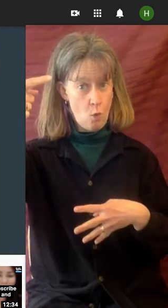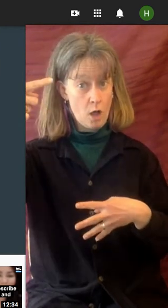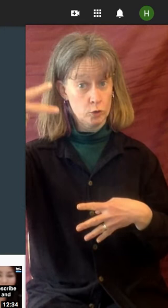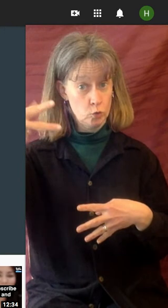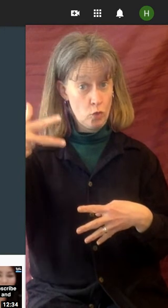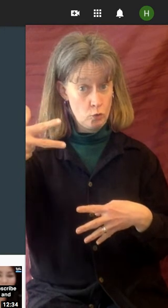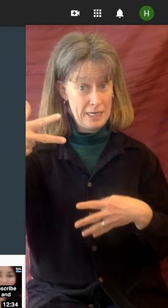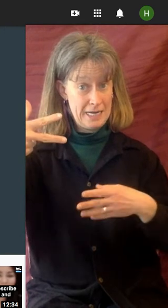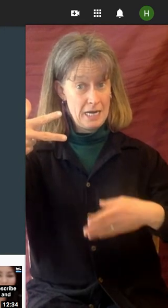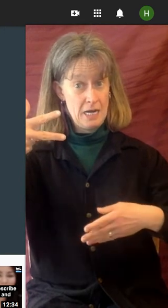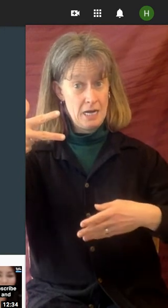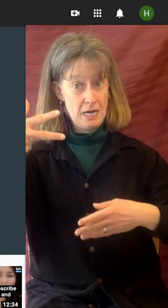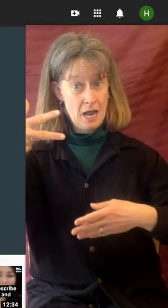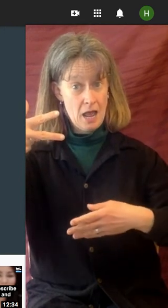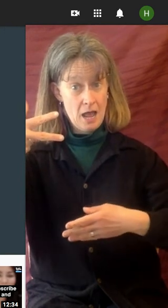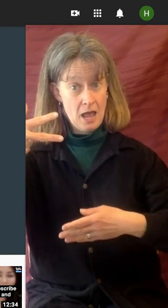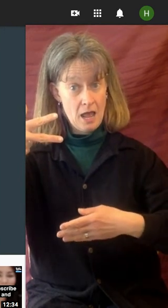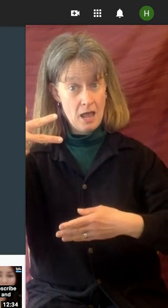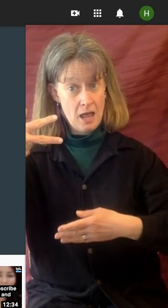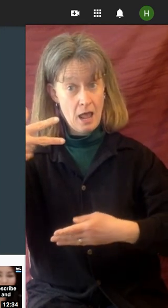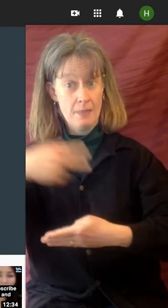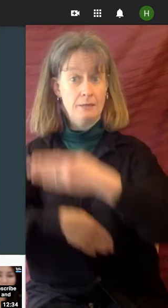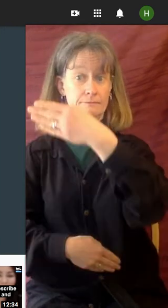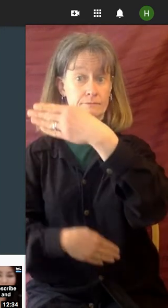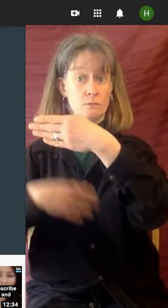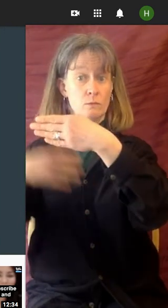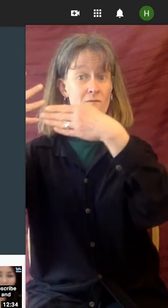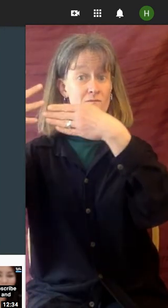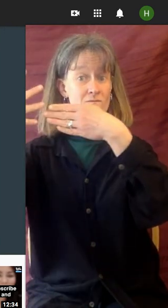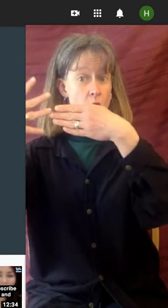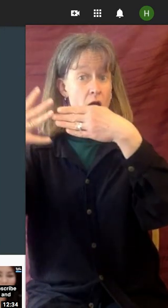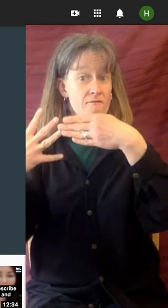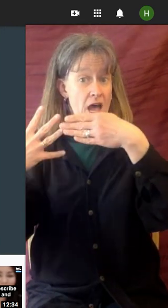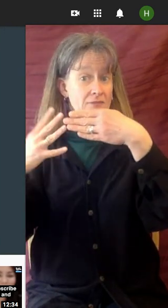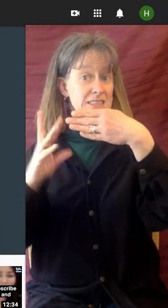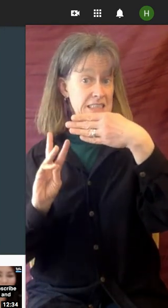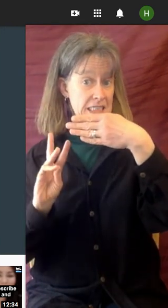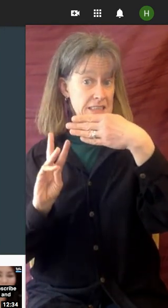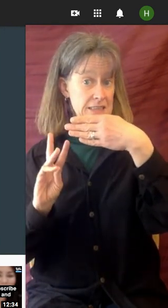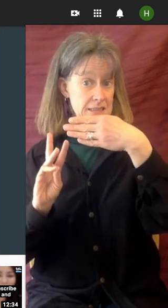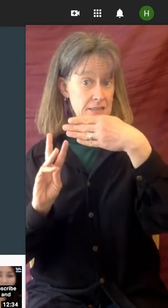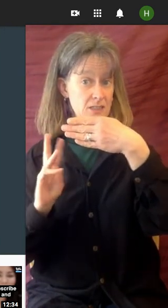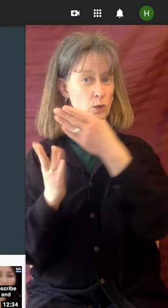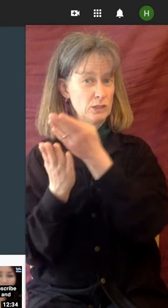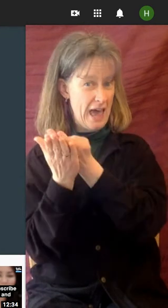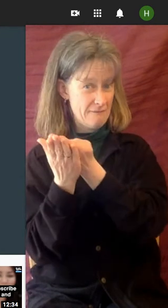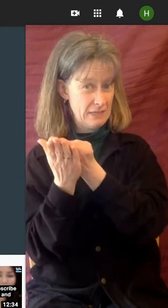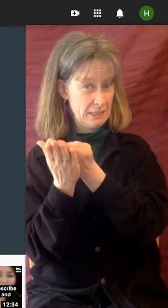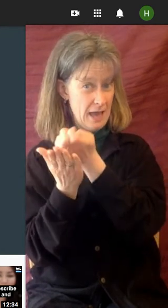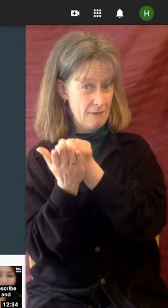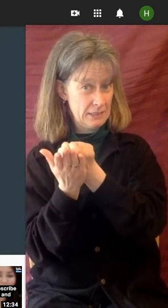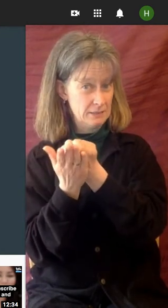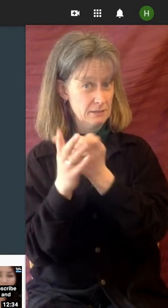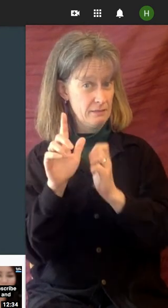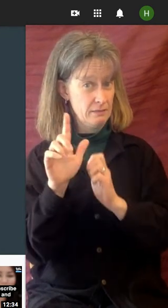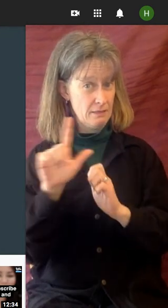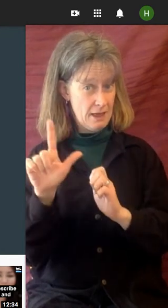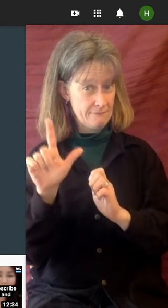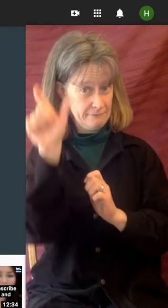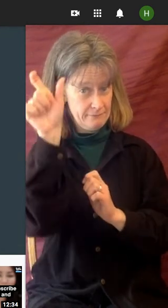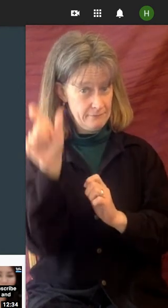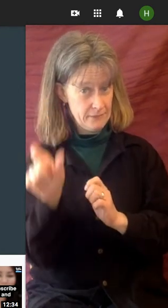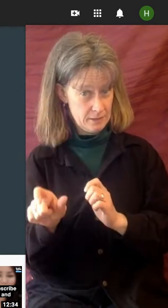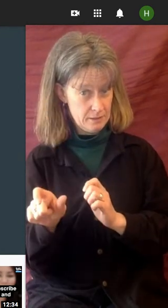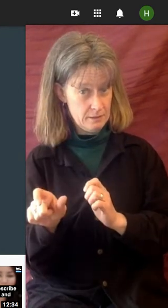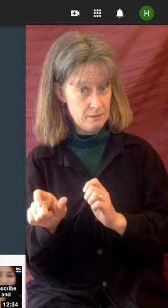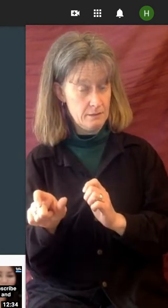3 pieces of evidence, 4, 5, 6. So you can